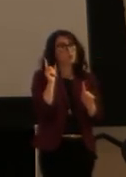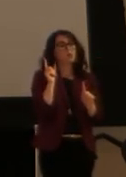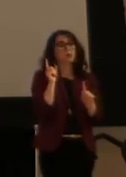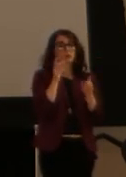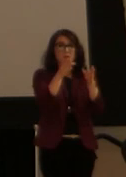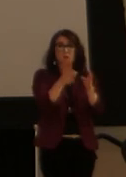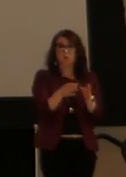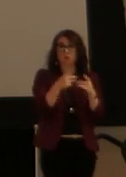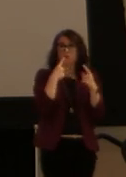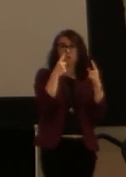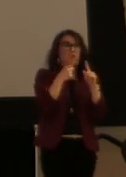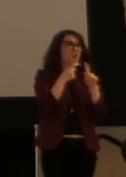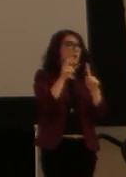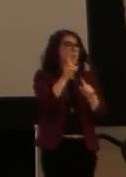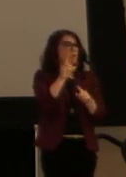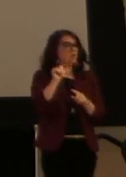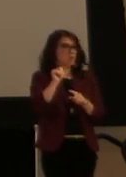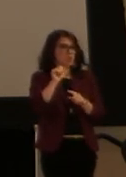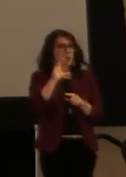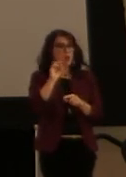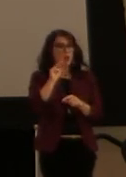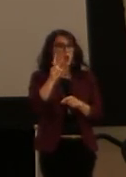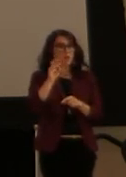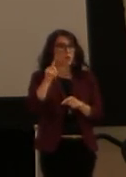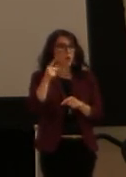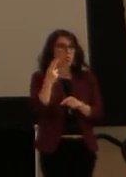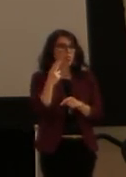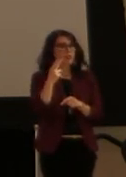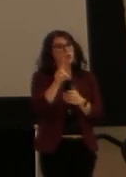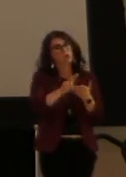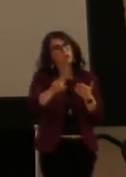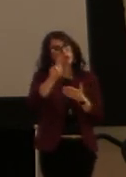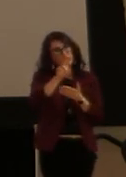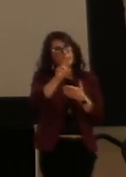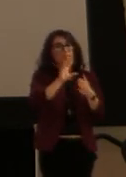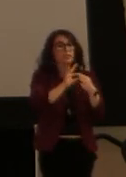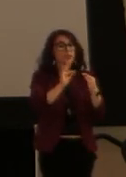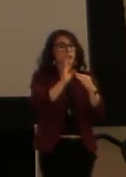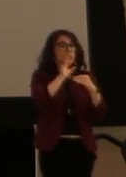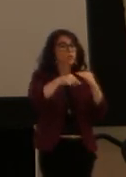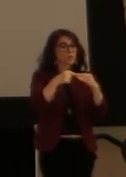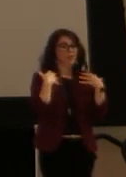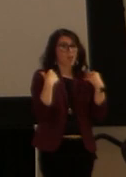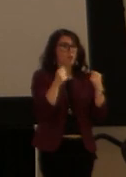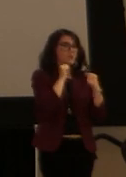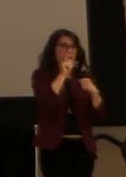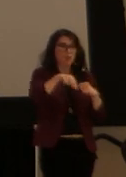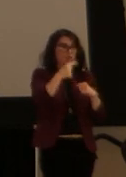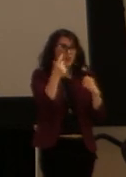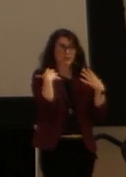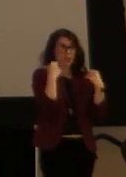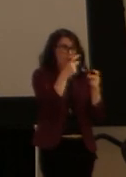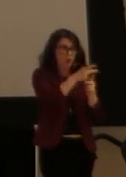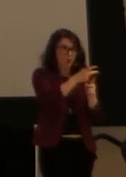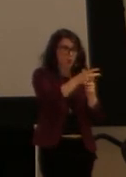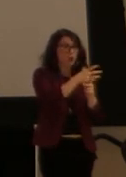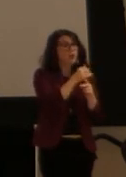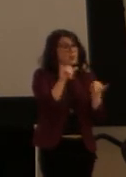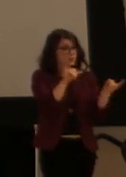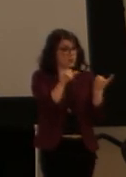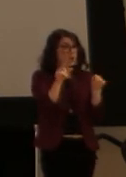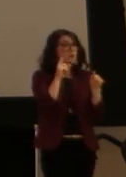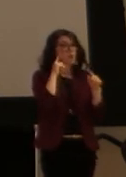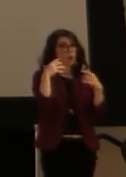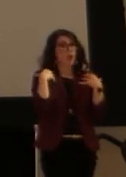of the Virginia Commonwealth University, where he talks about health as being more than healthcare, and that the same is true for health equity.